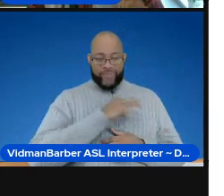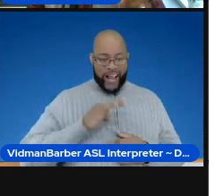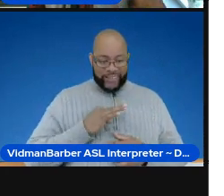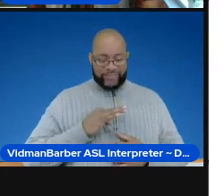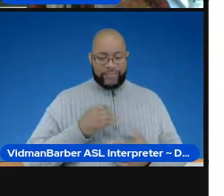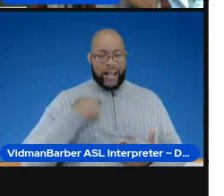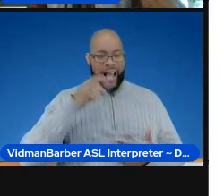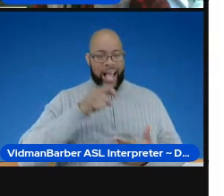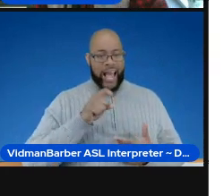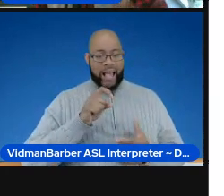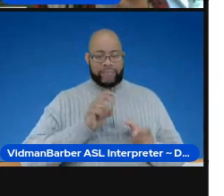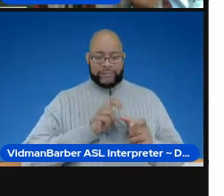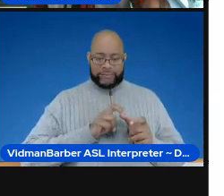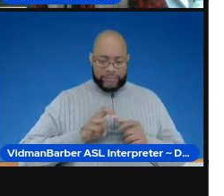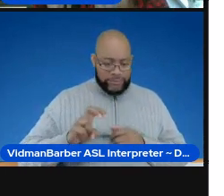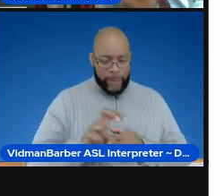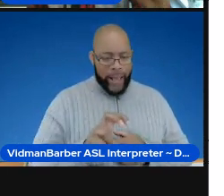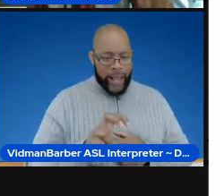had to step out,